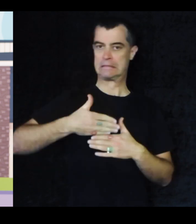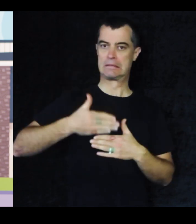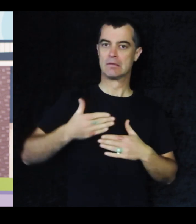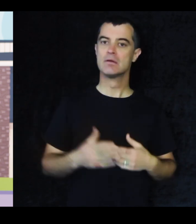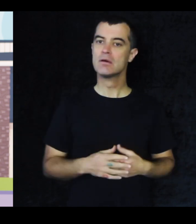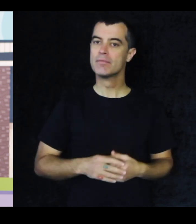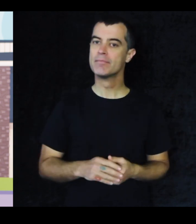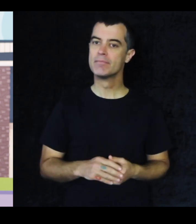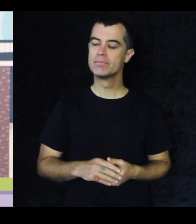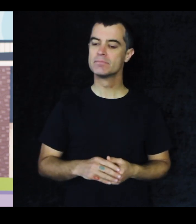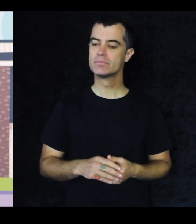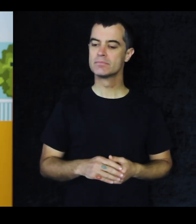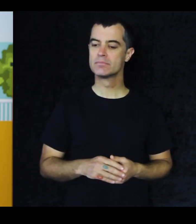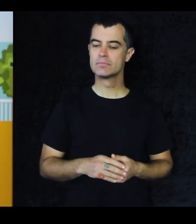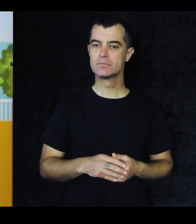of hidden.